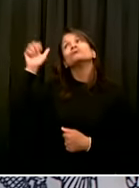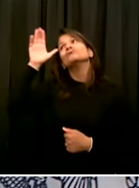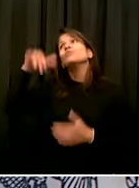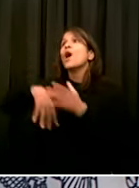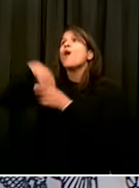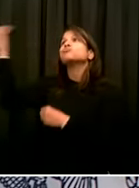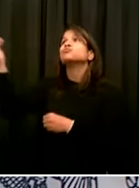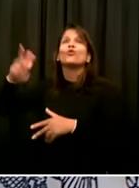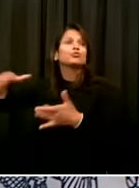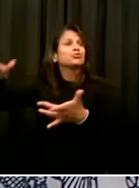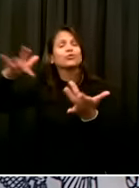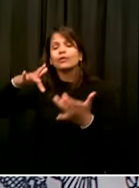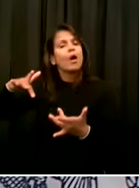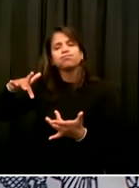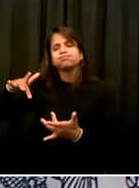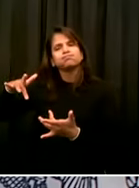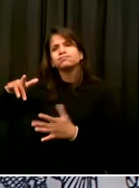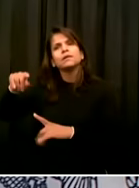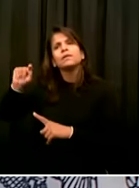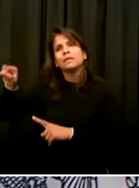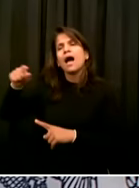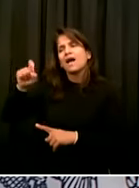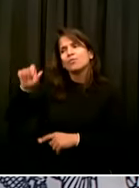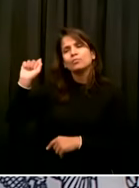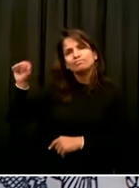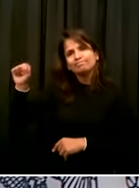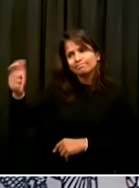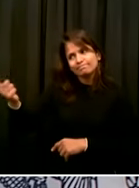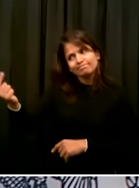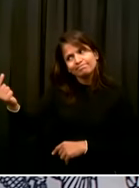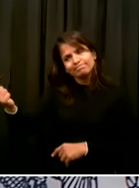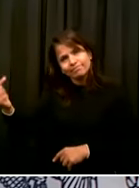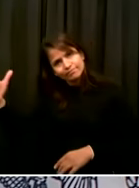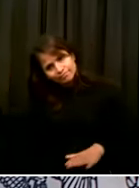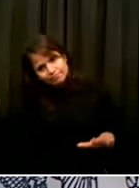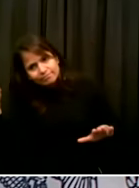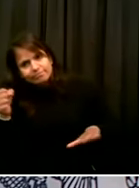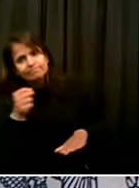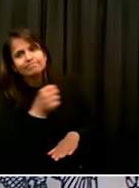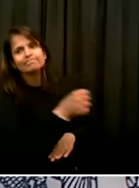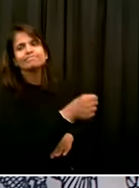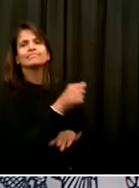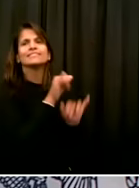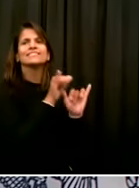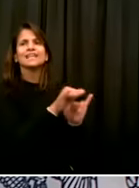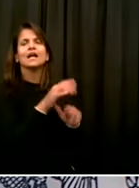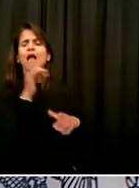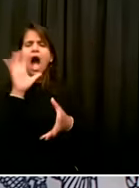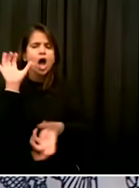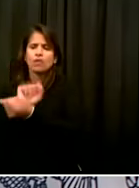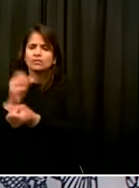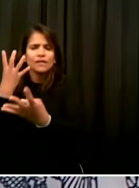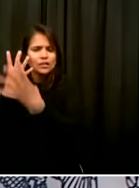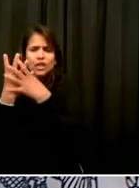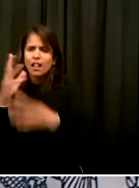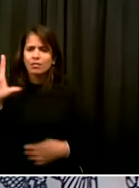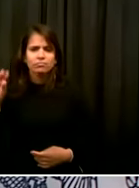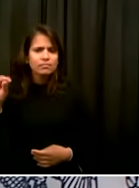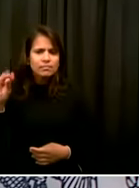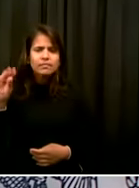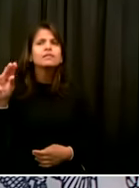question about that. Let me ask you a question about data, first of all, because the